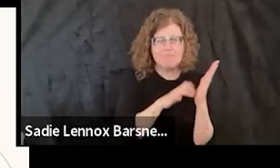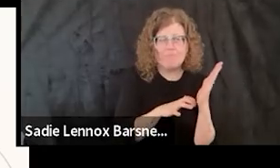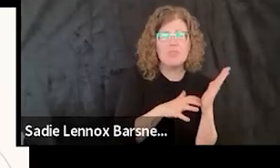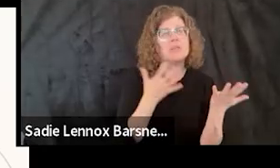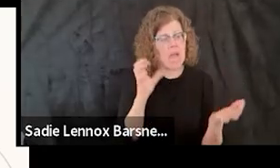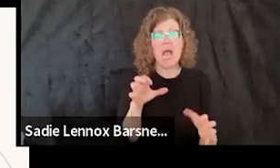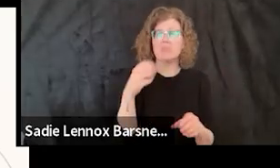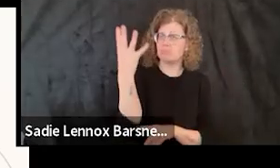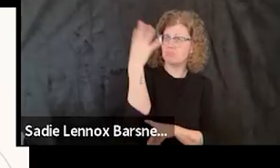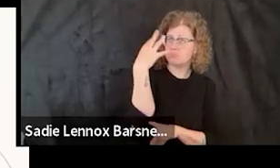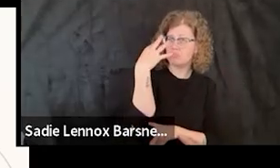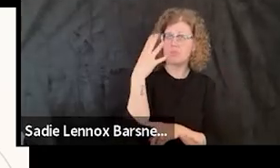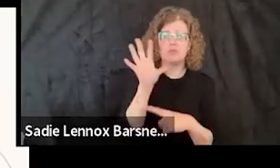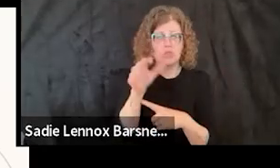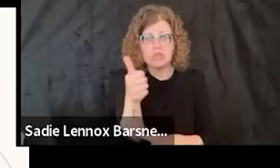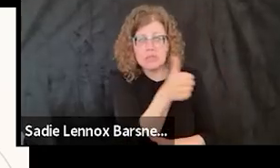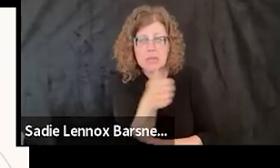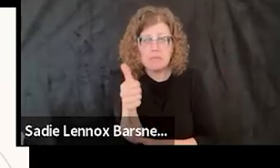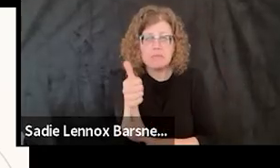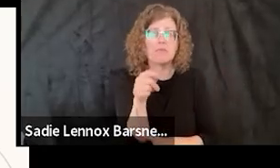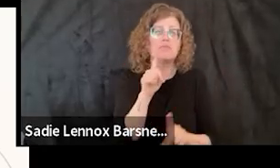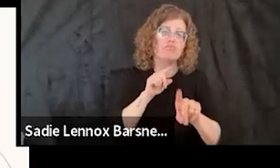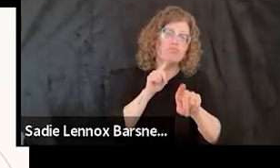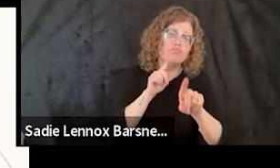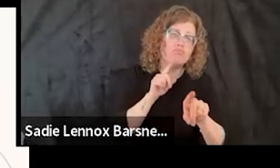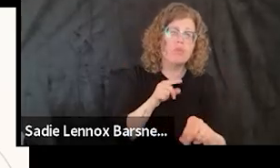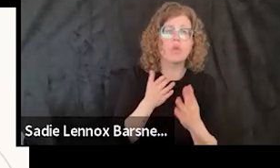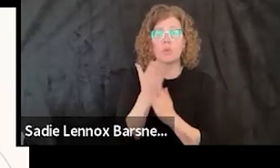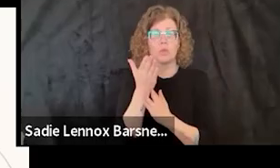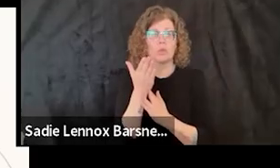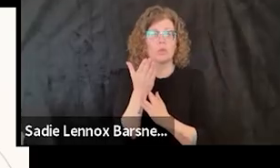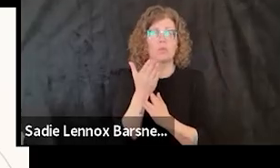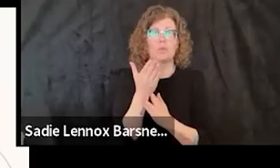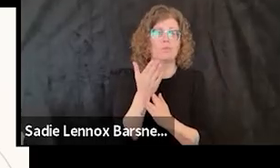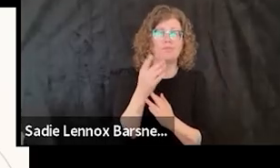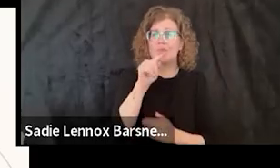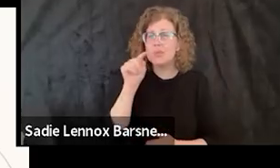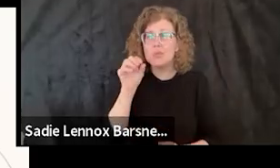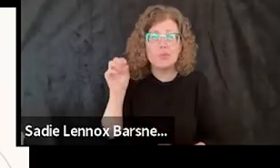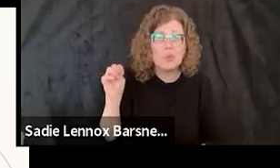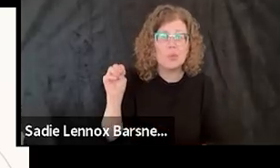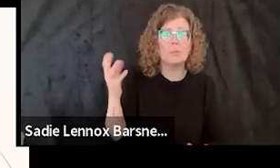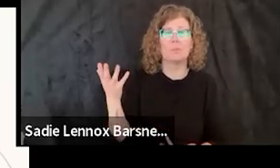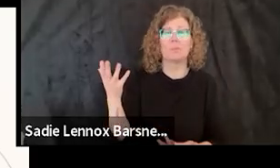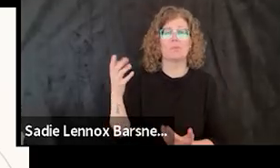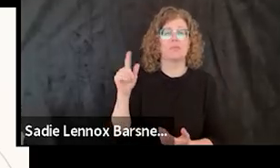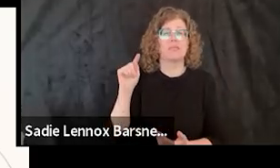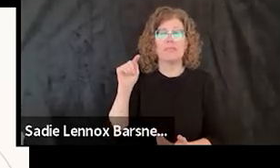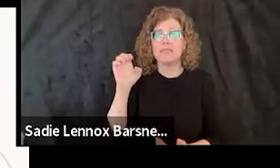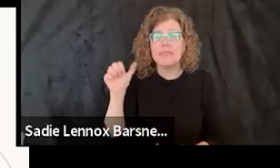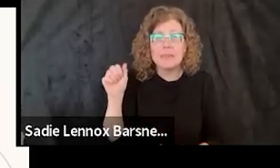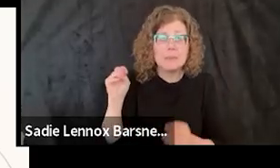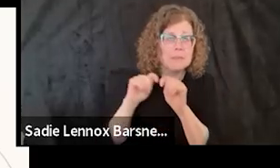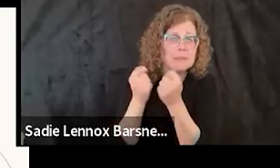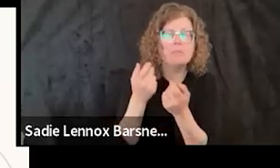staff can help record your responses using an online platform such as Zoom or Teams. And general grant